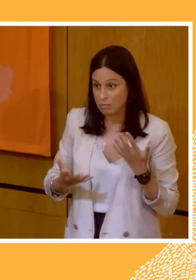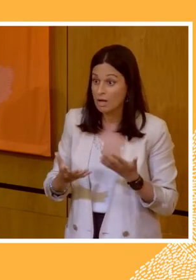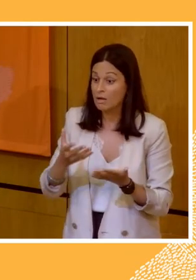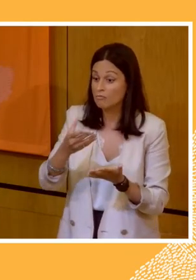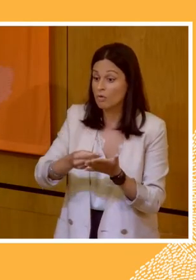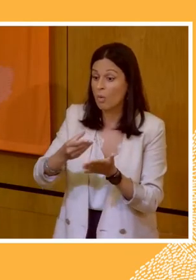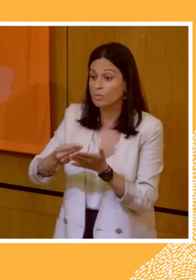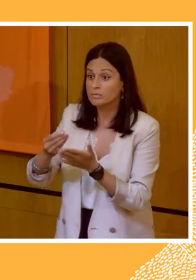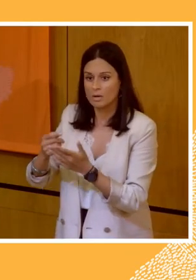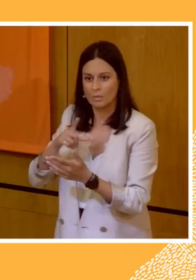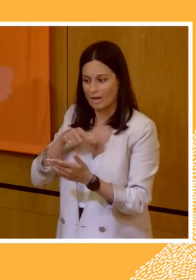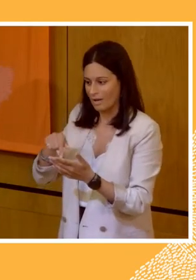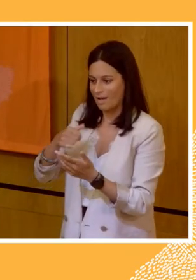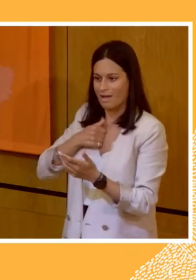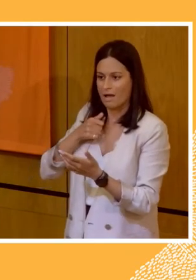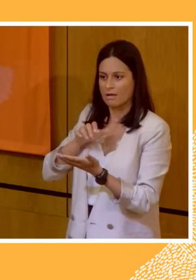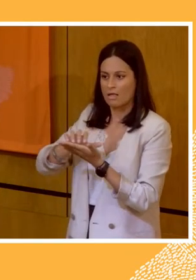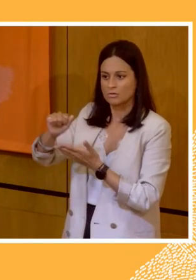the culturals,